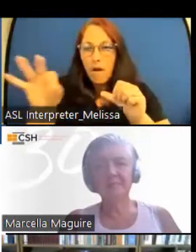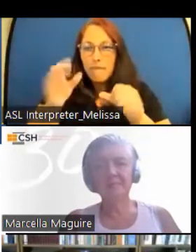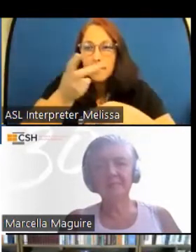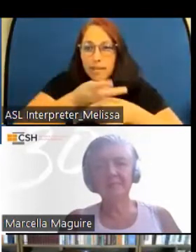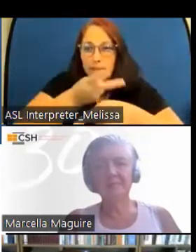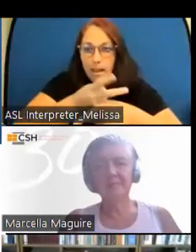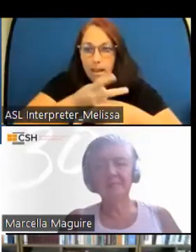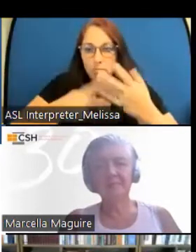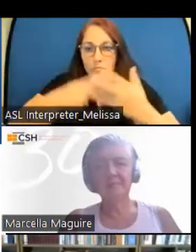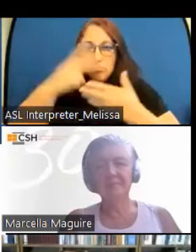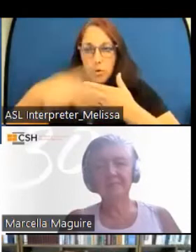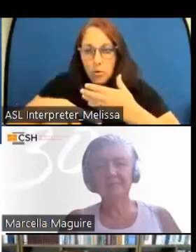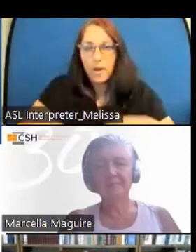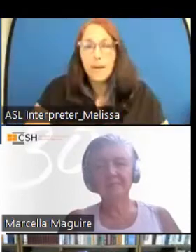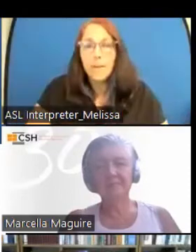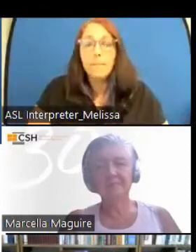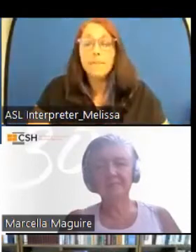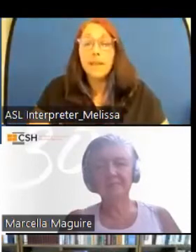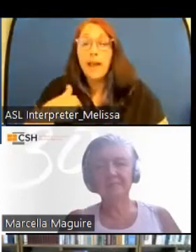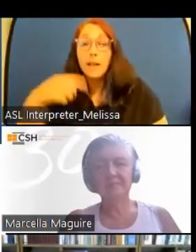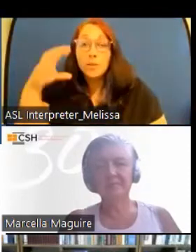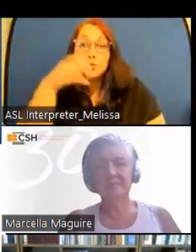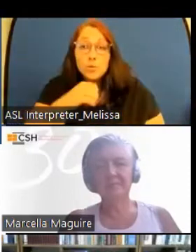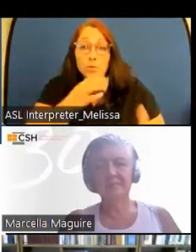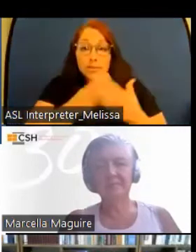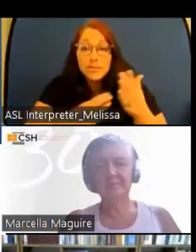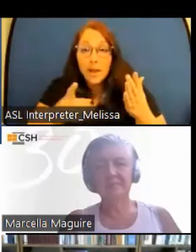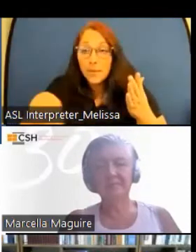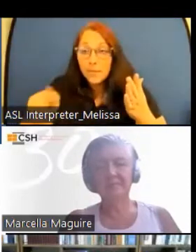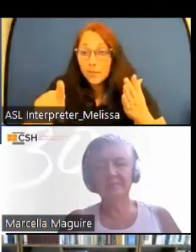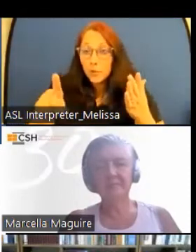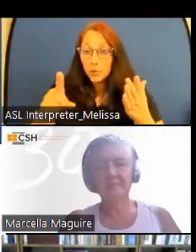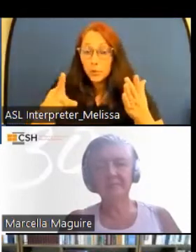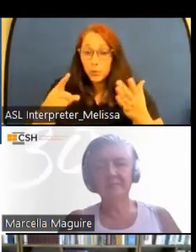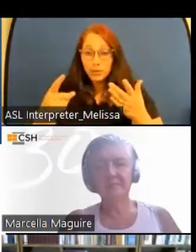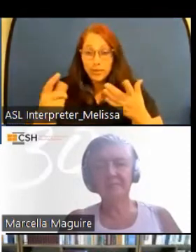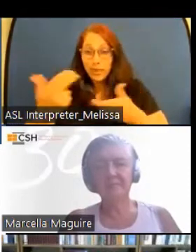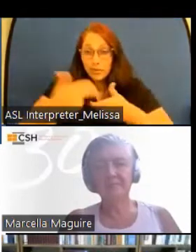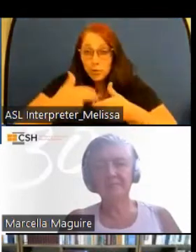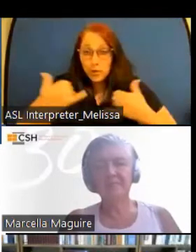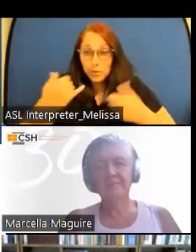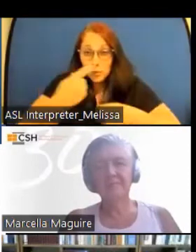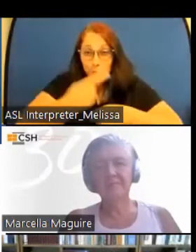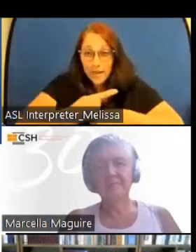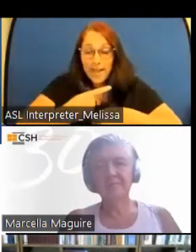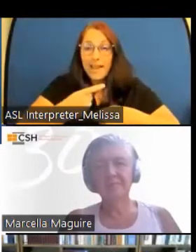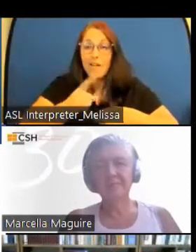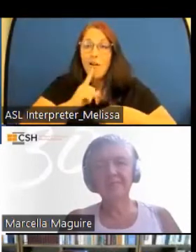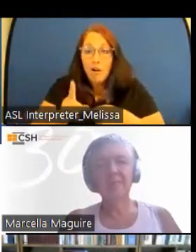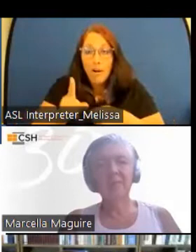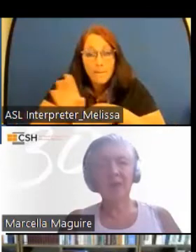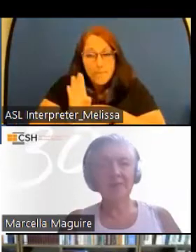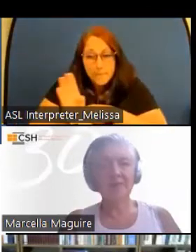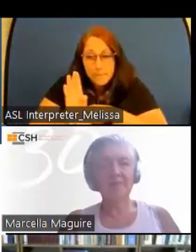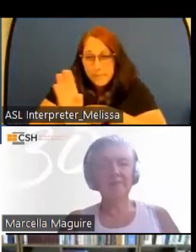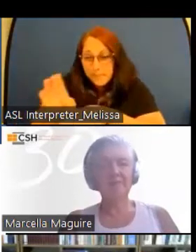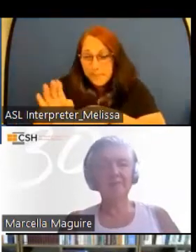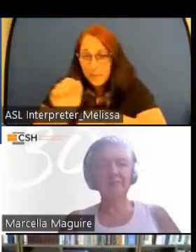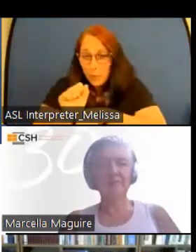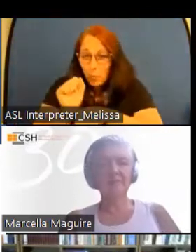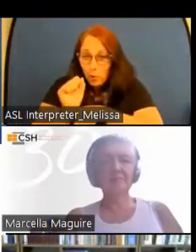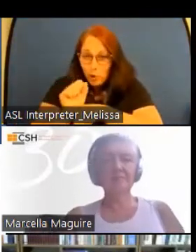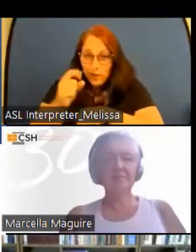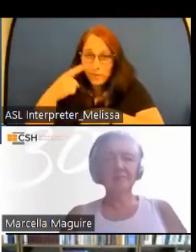I assume, some people on this call who are very busily working towards the September 30th deadline. That is